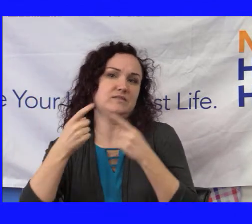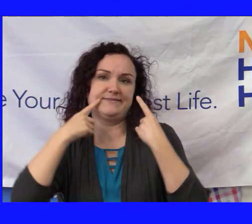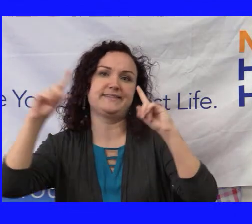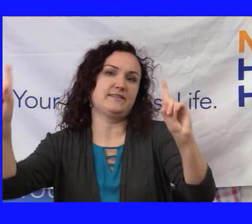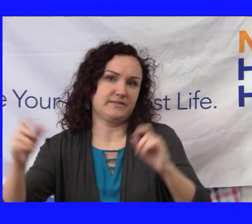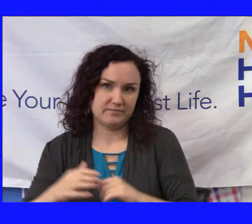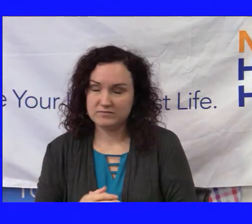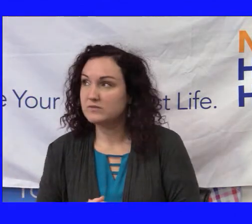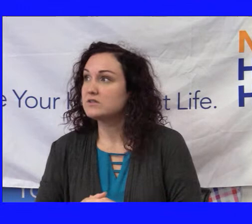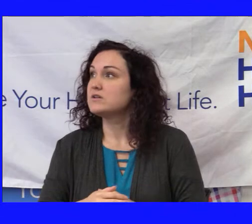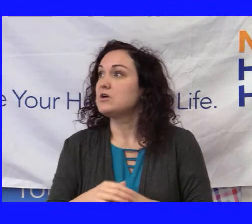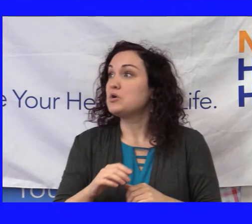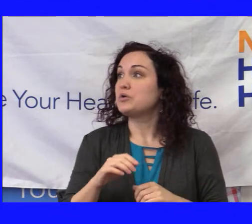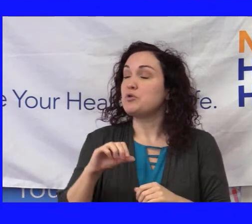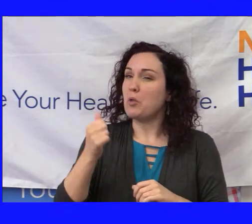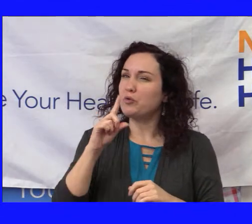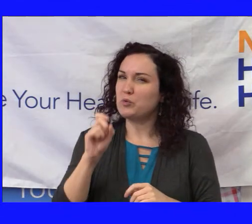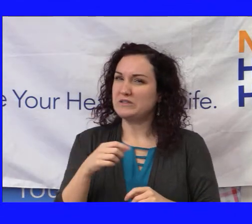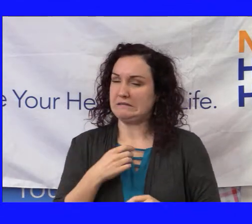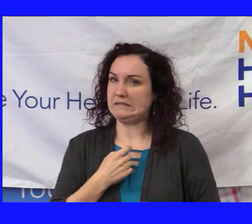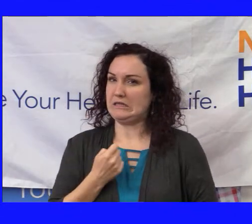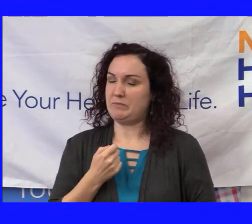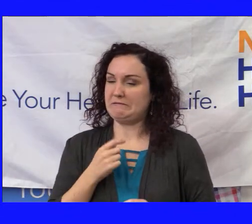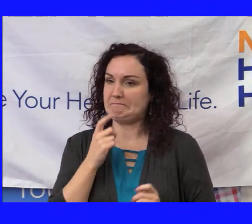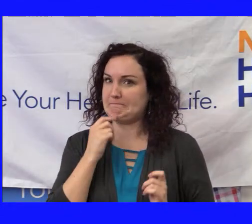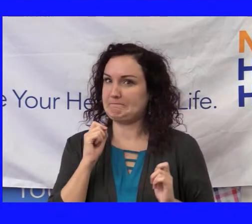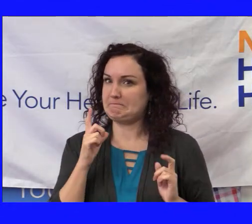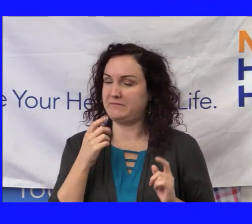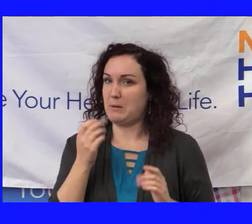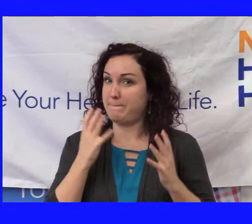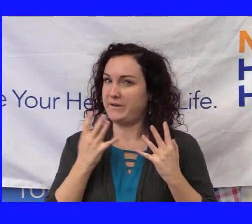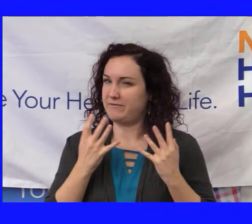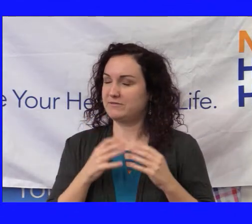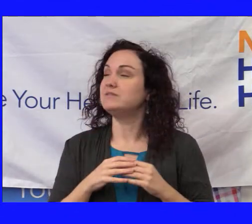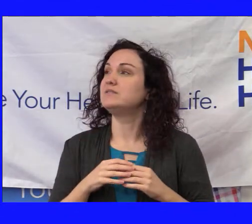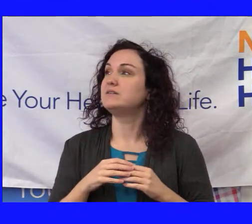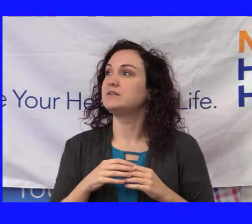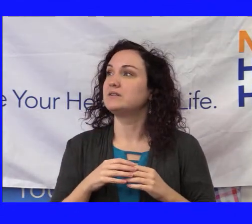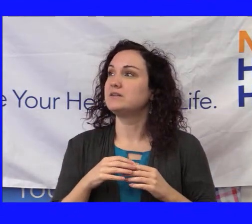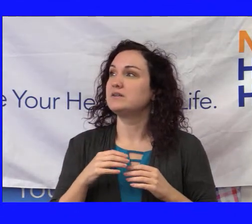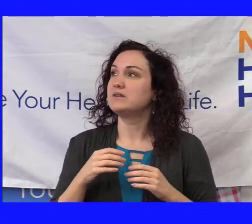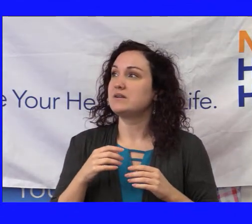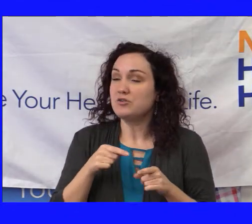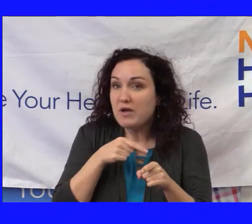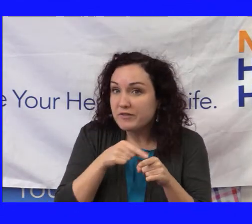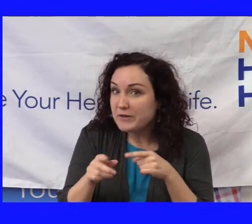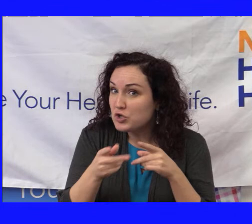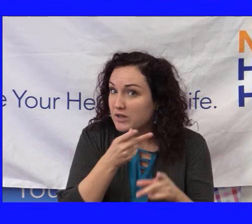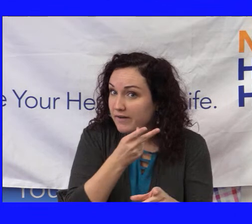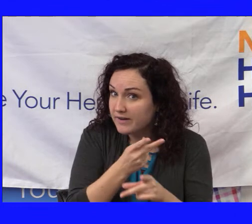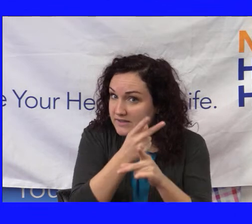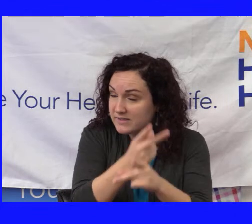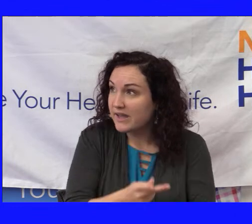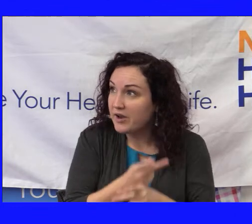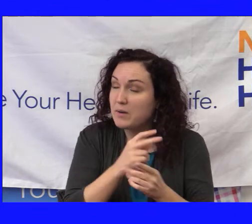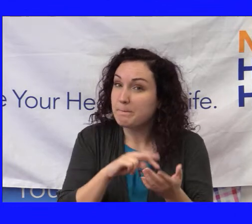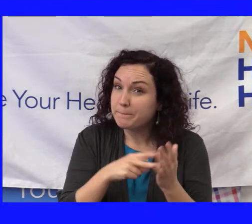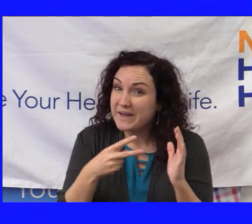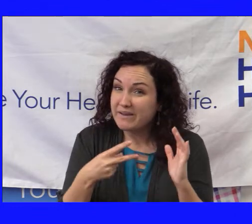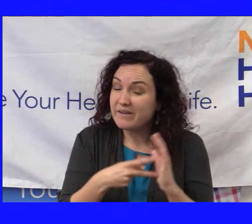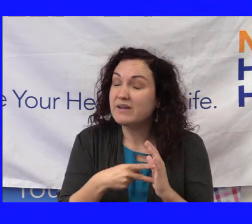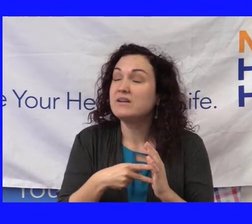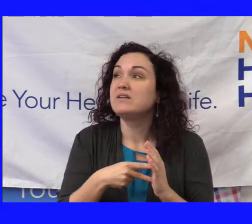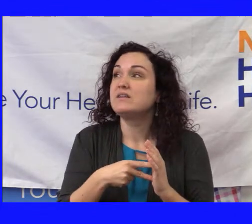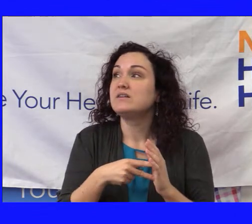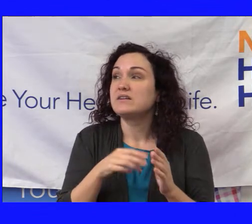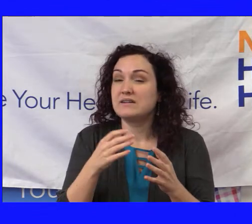answer your other question, it's a little embarrassing because to get specialized care, meaning the